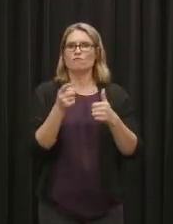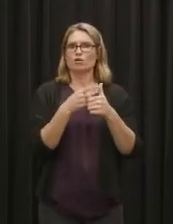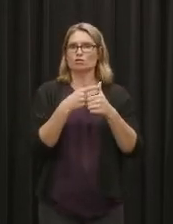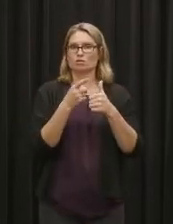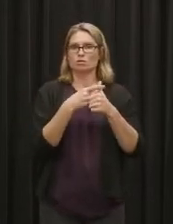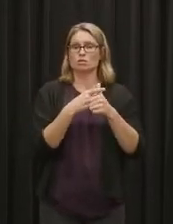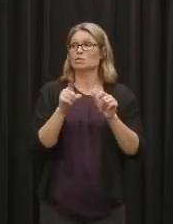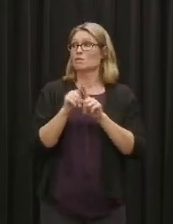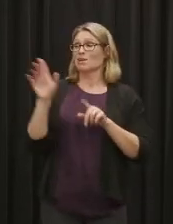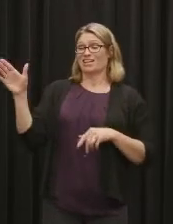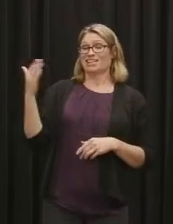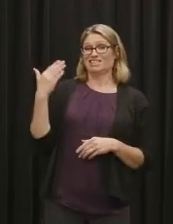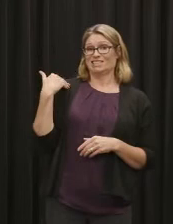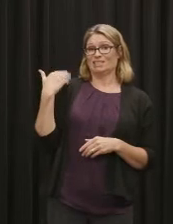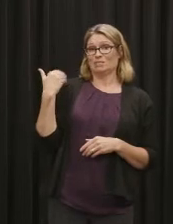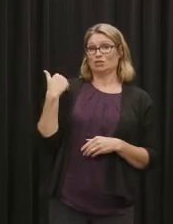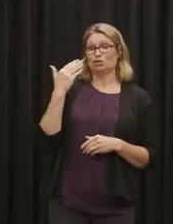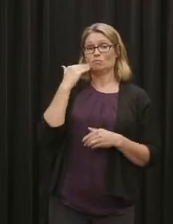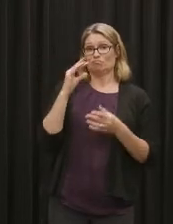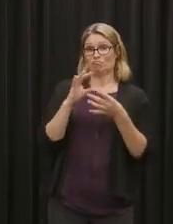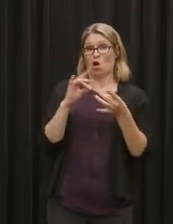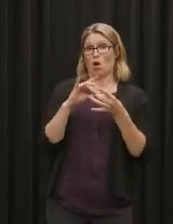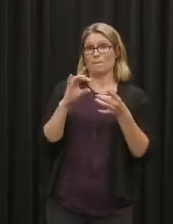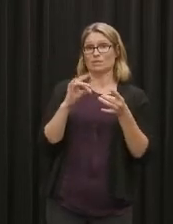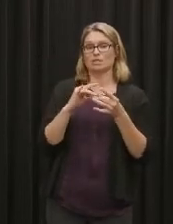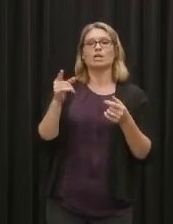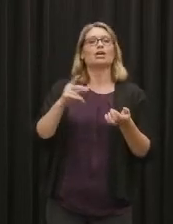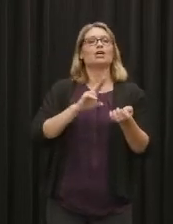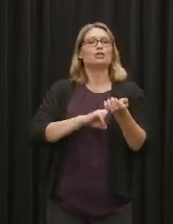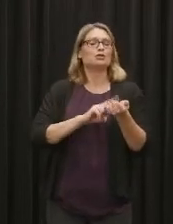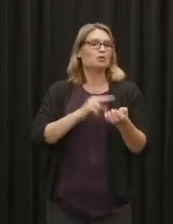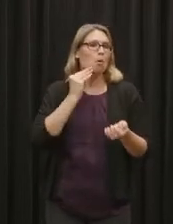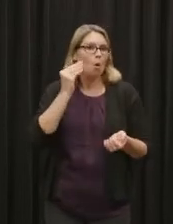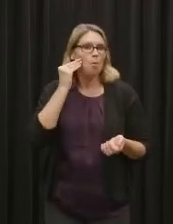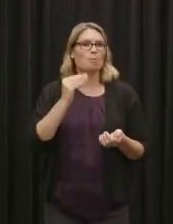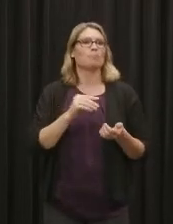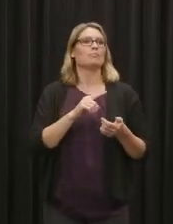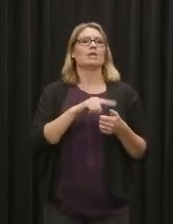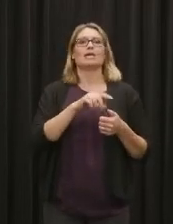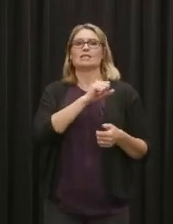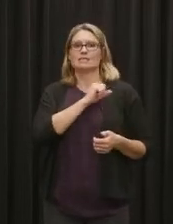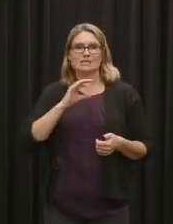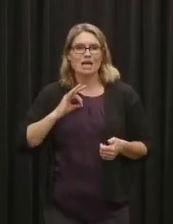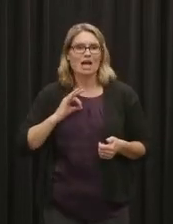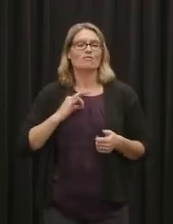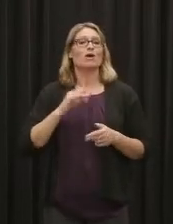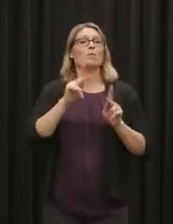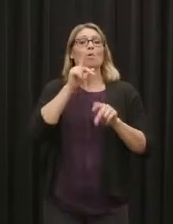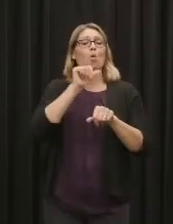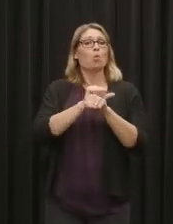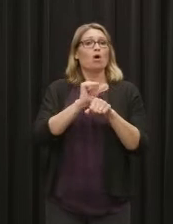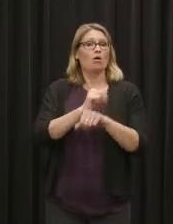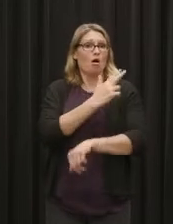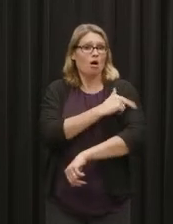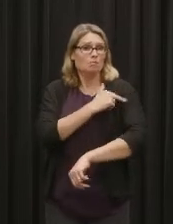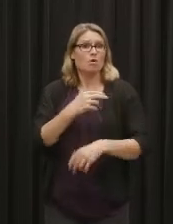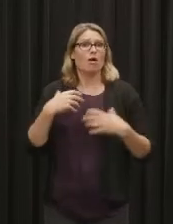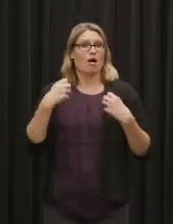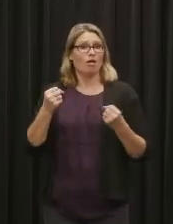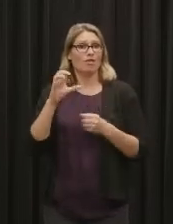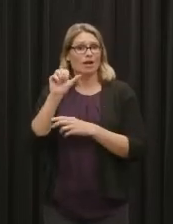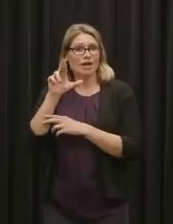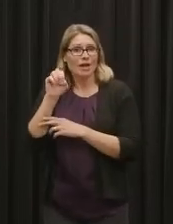And as Minister Shepherd just mentioned, these include nursing home residents and staff, healthcare workers,